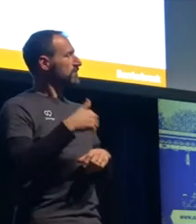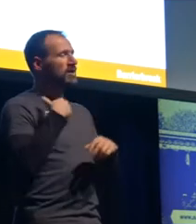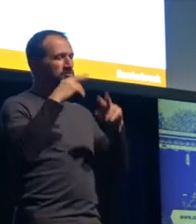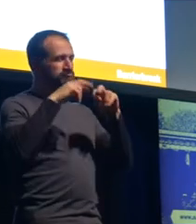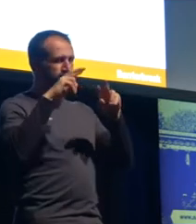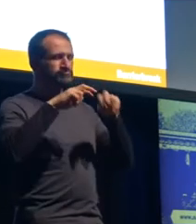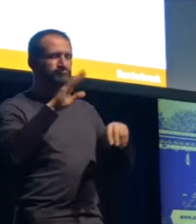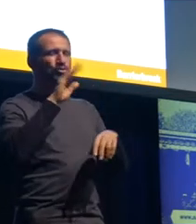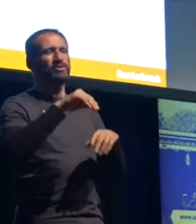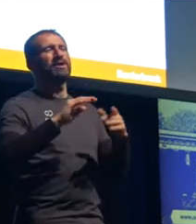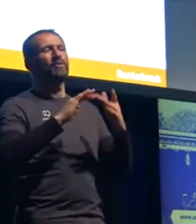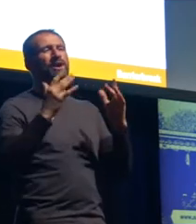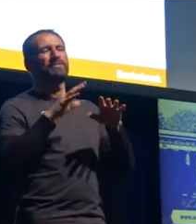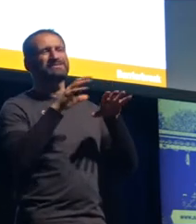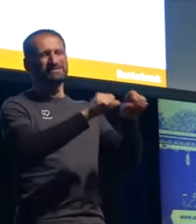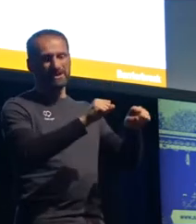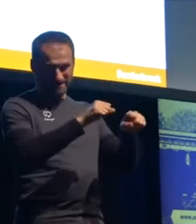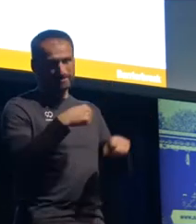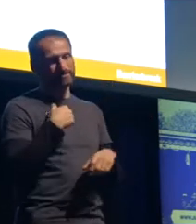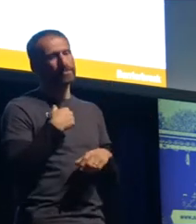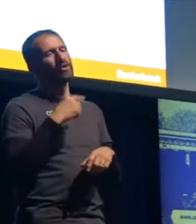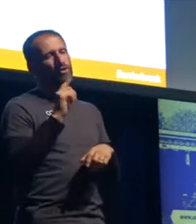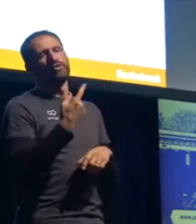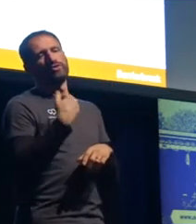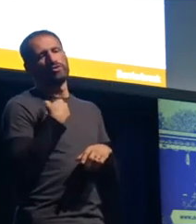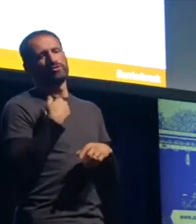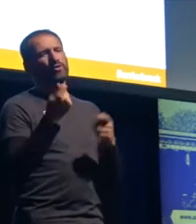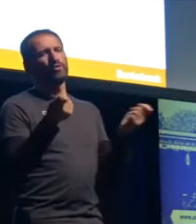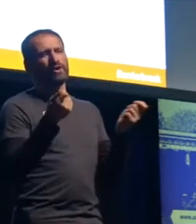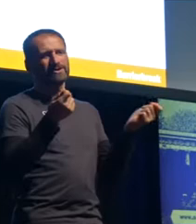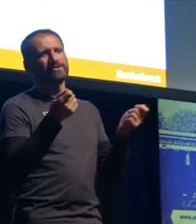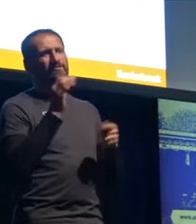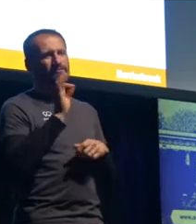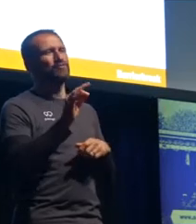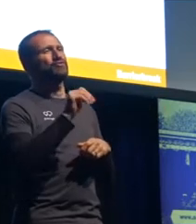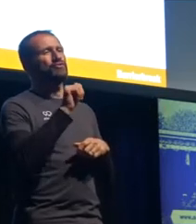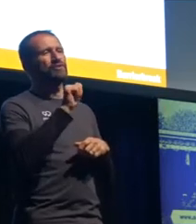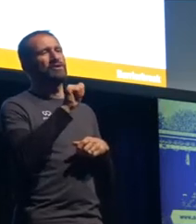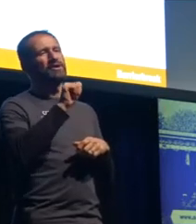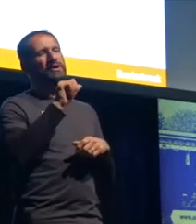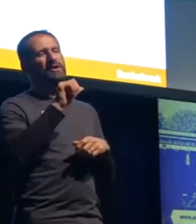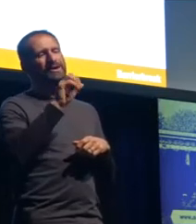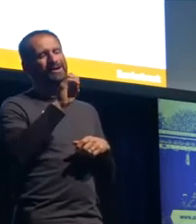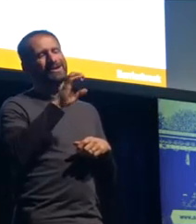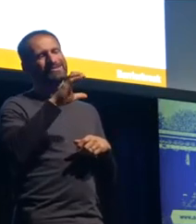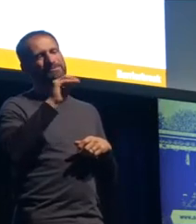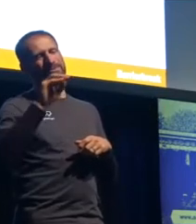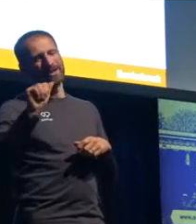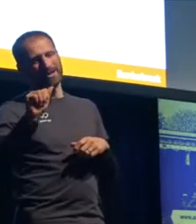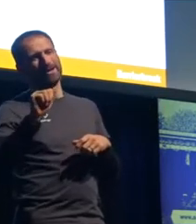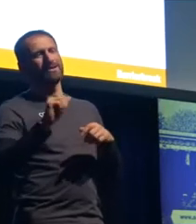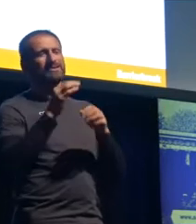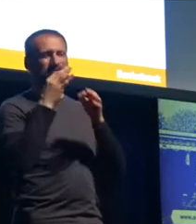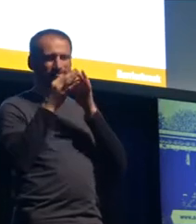recently also became one of the co-editors for the HTML spec in the W3C. I'm also a member of